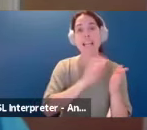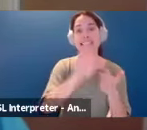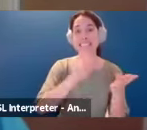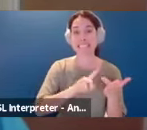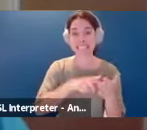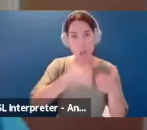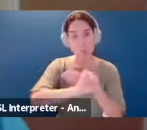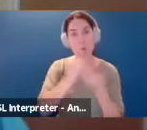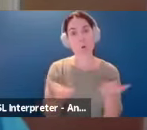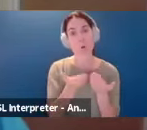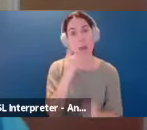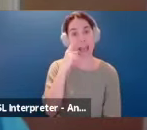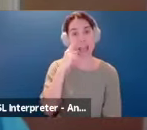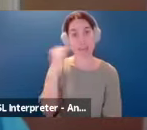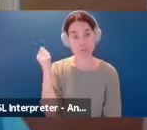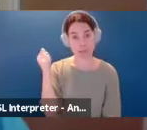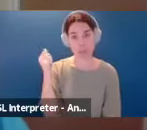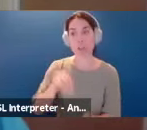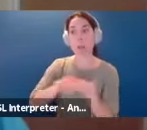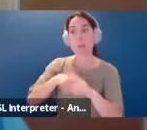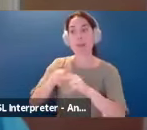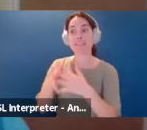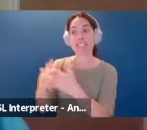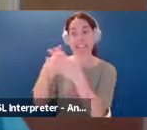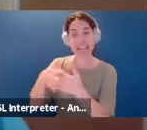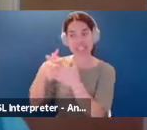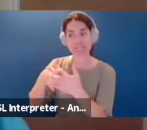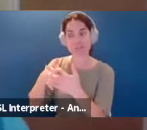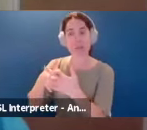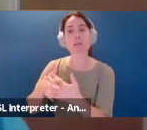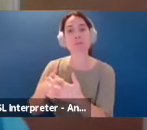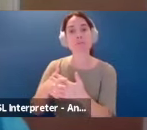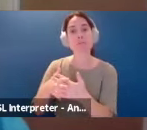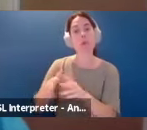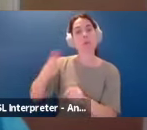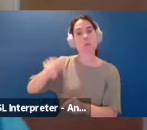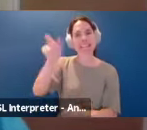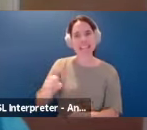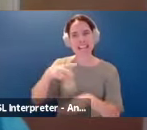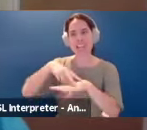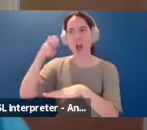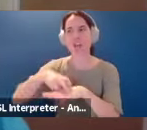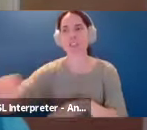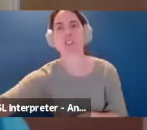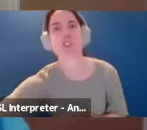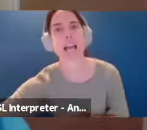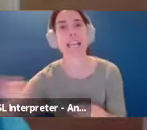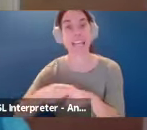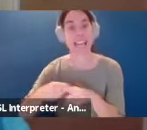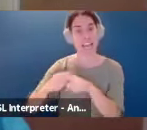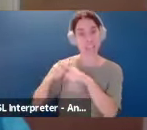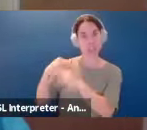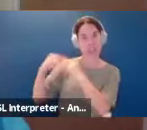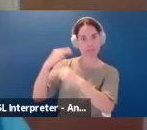italian irish and english descent she grew up both in france and in the us she began her